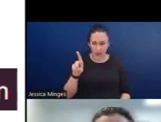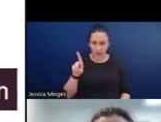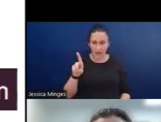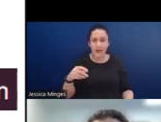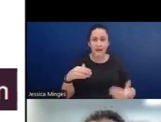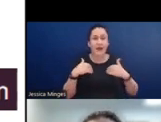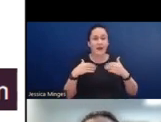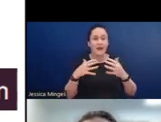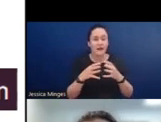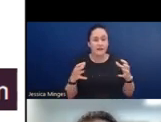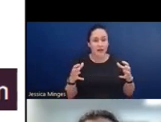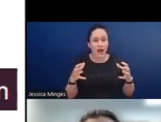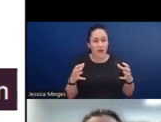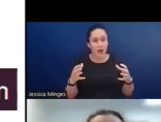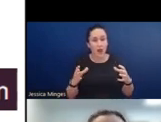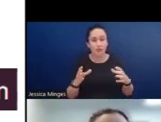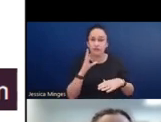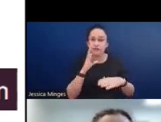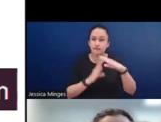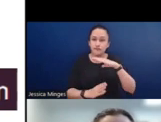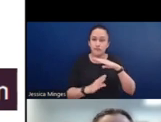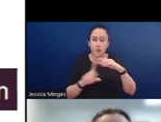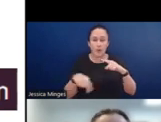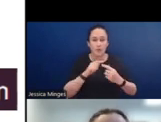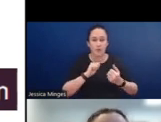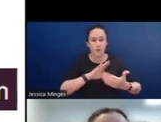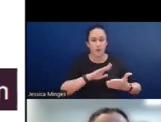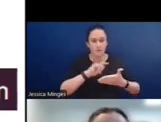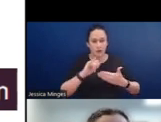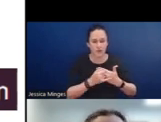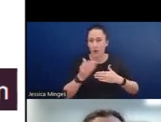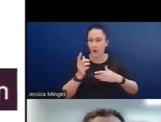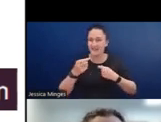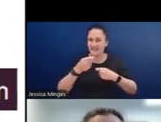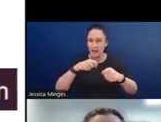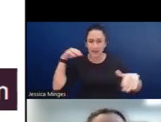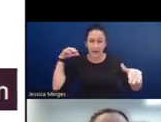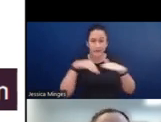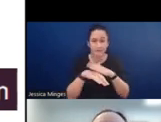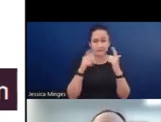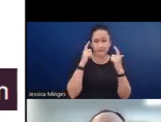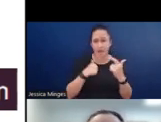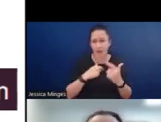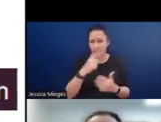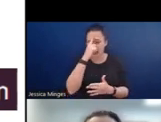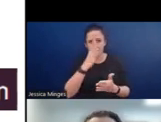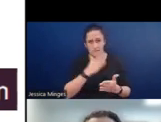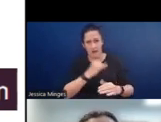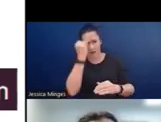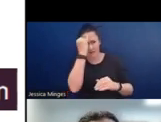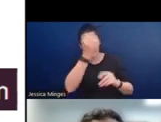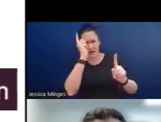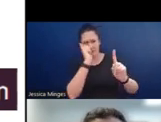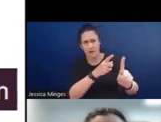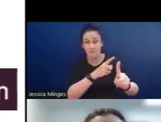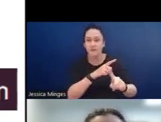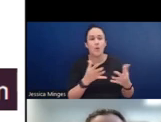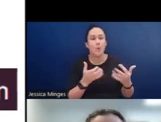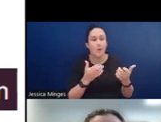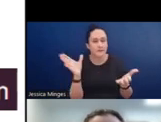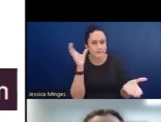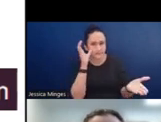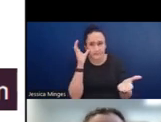lot of humility when she approached this project, because instead of coming in with her idea that she was definitely set on, she wanted to hear feedback first.